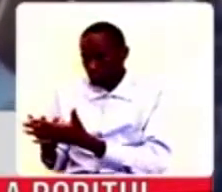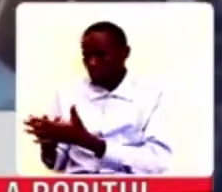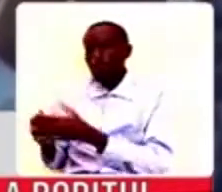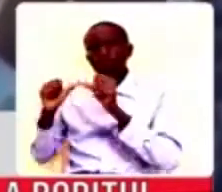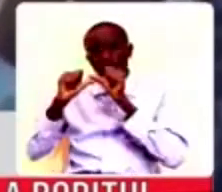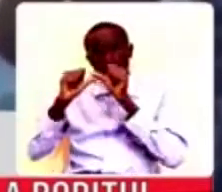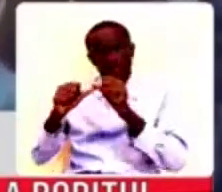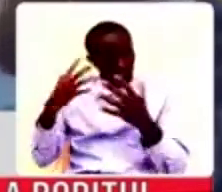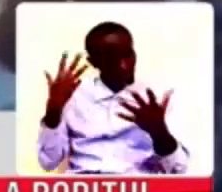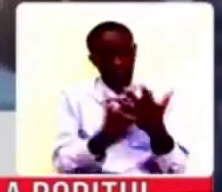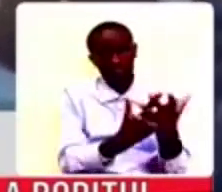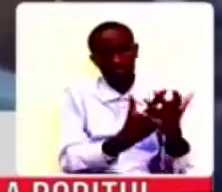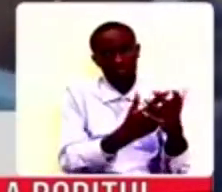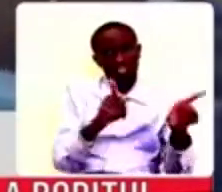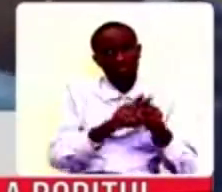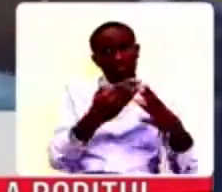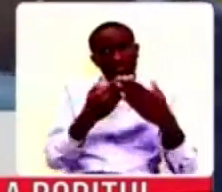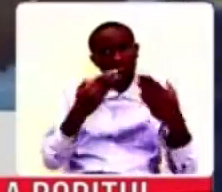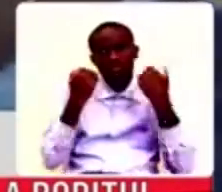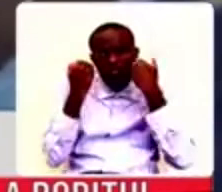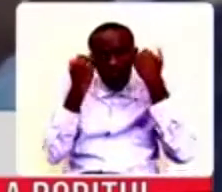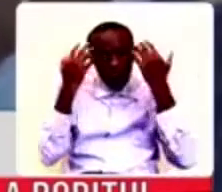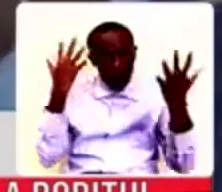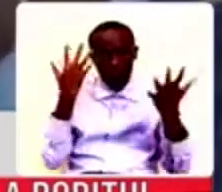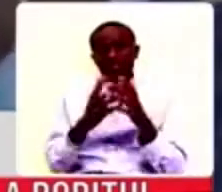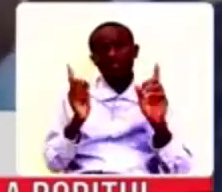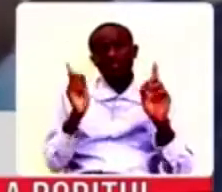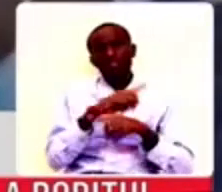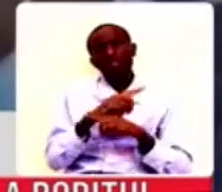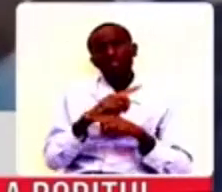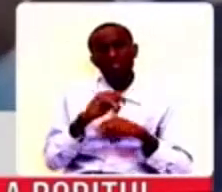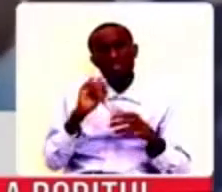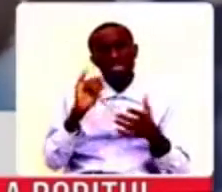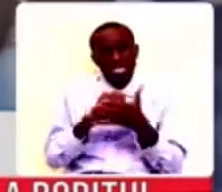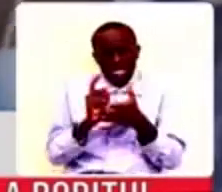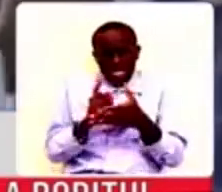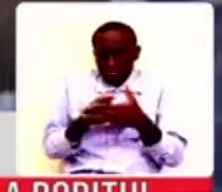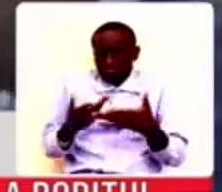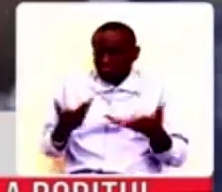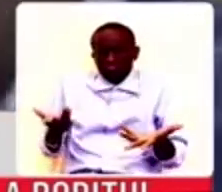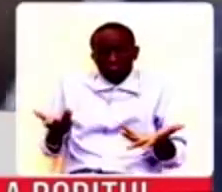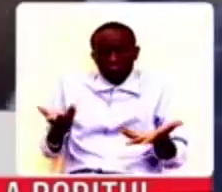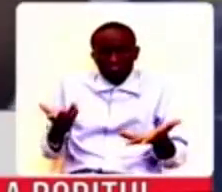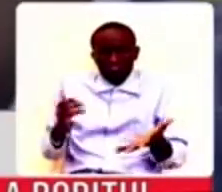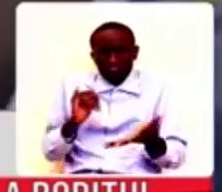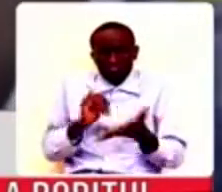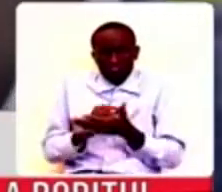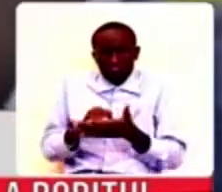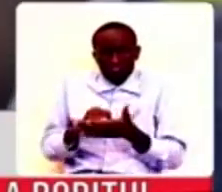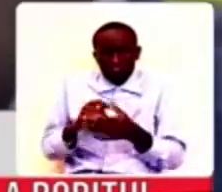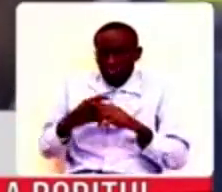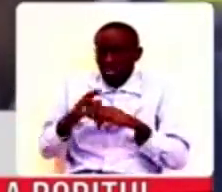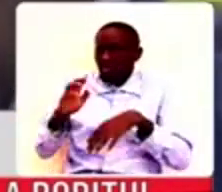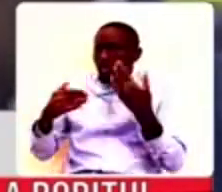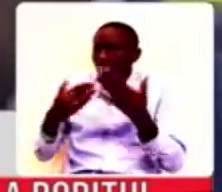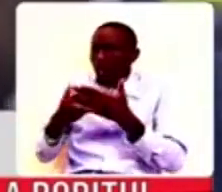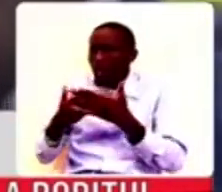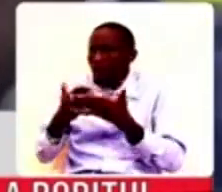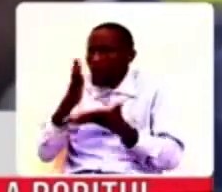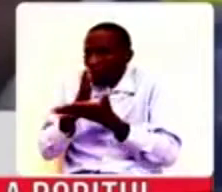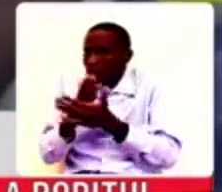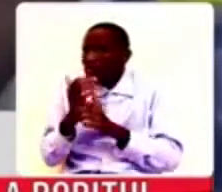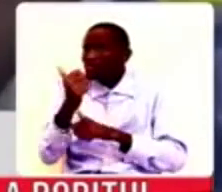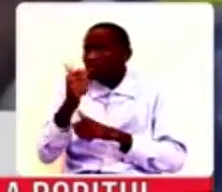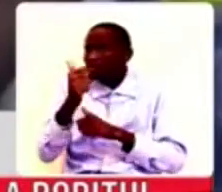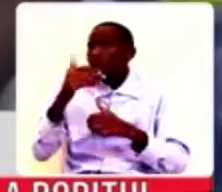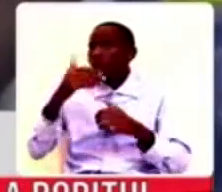He was even sentenced. This is just total rubbish. I think that may be part of it, but I don't think it's all of it. There is a bigger